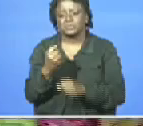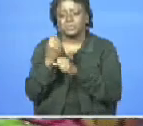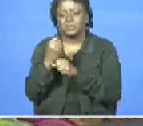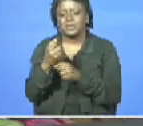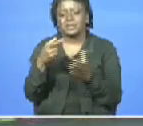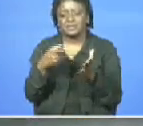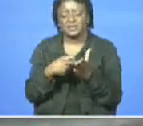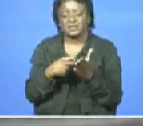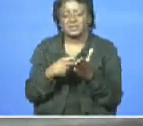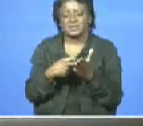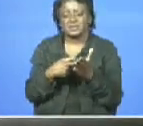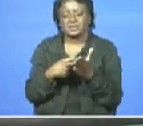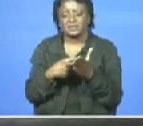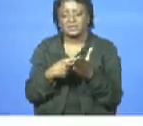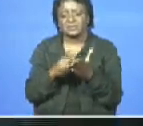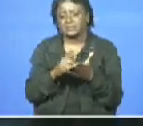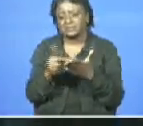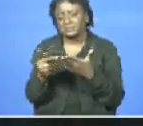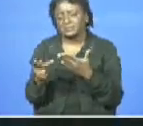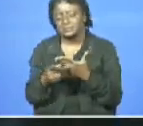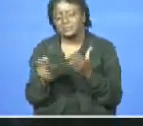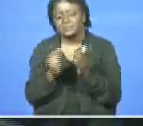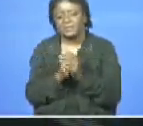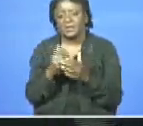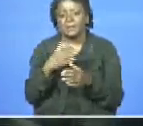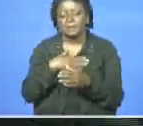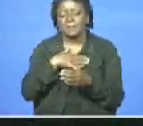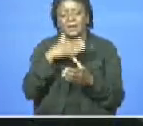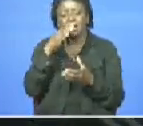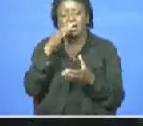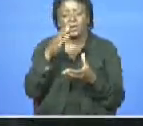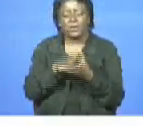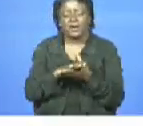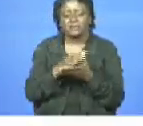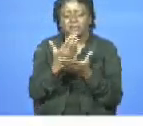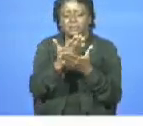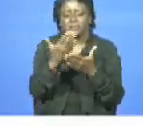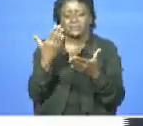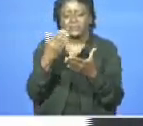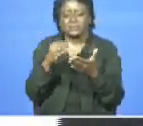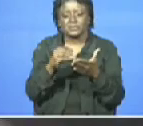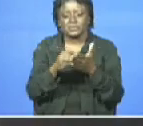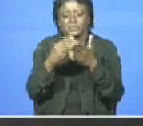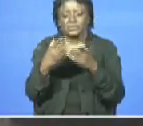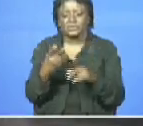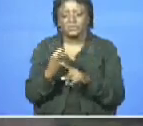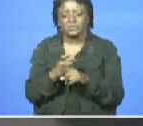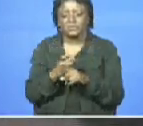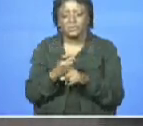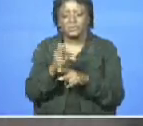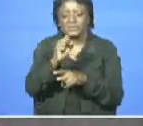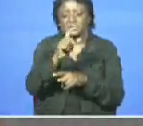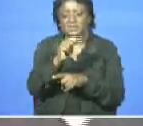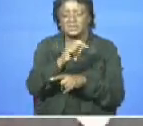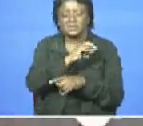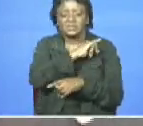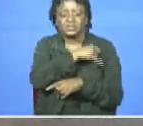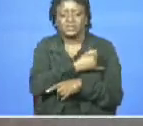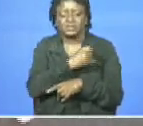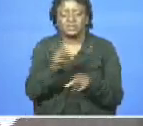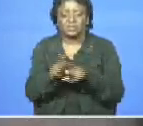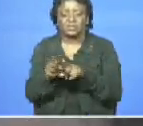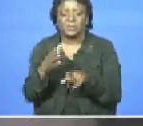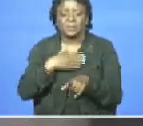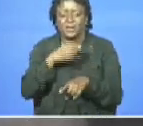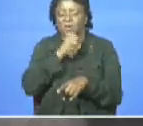fundraising initiative. My wife is alumni from St. John's, also my oldest son. So we always